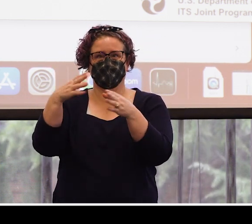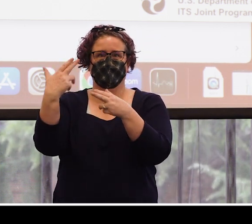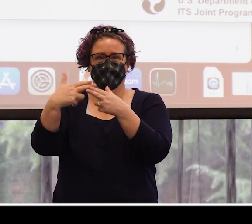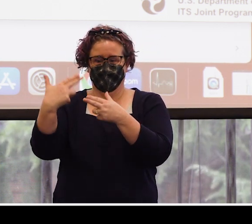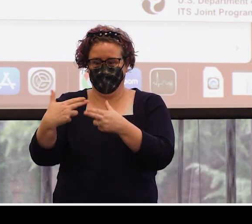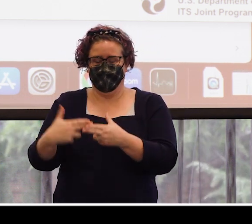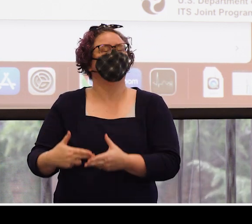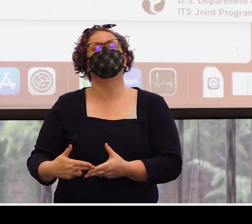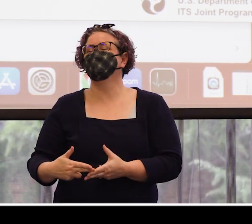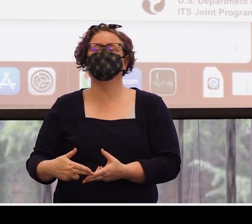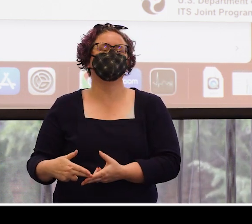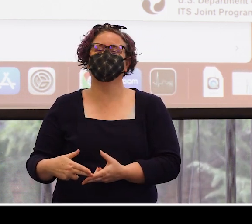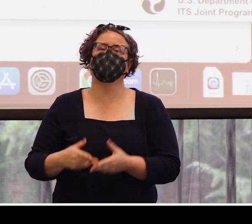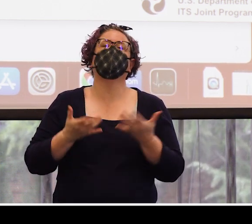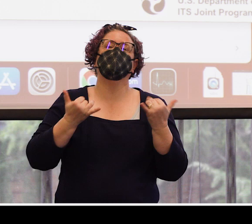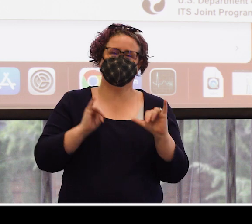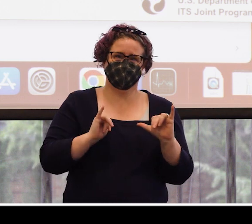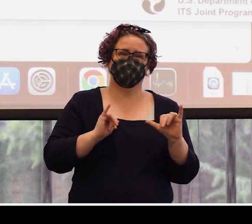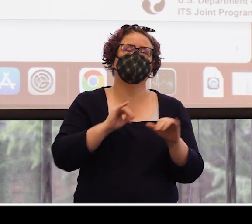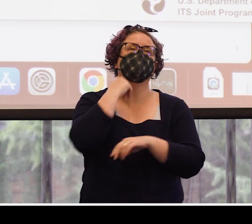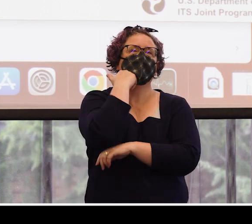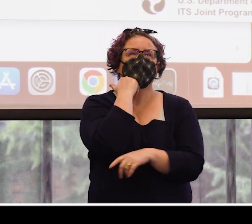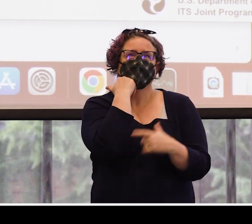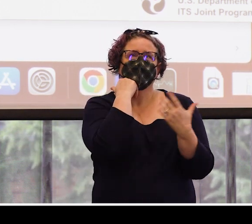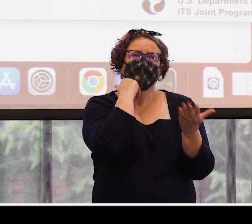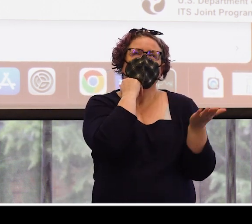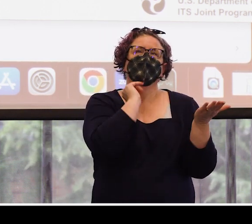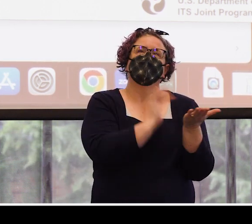But then I would still have to go through the entire